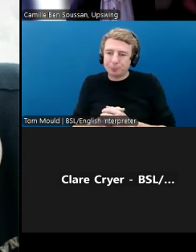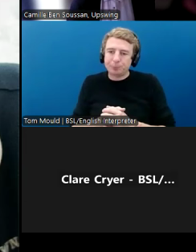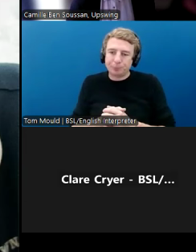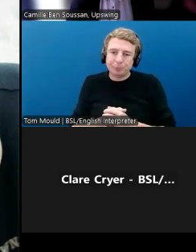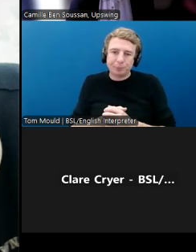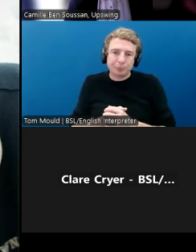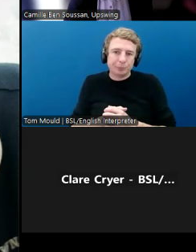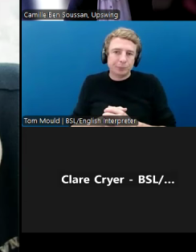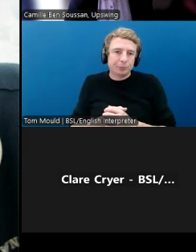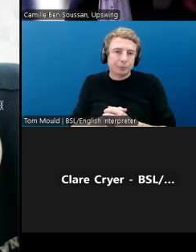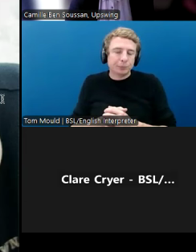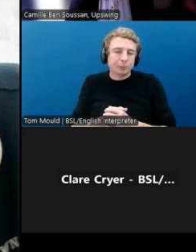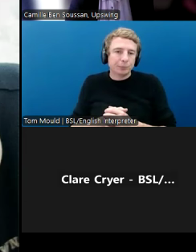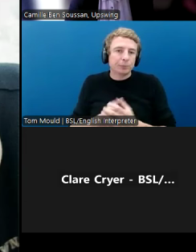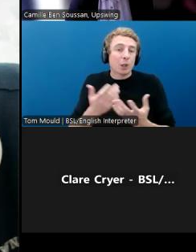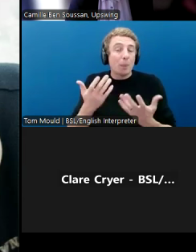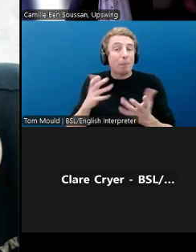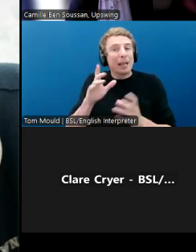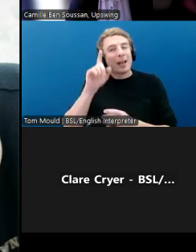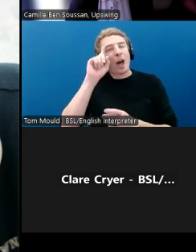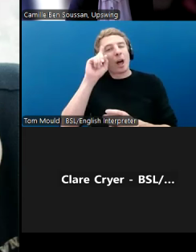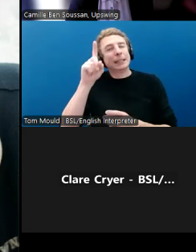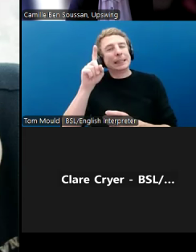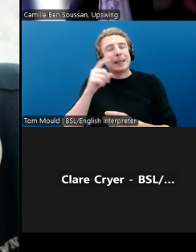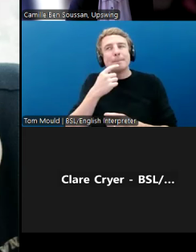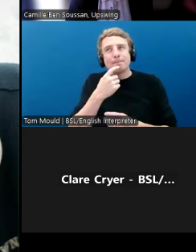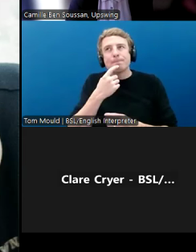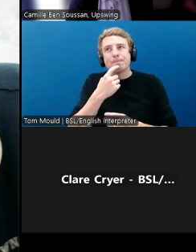So we had ideas. We wanted to